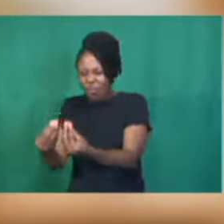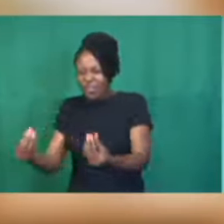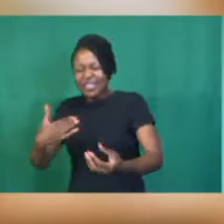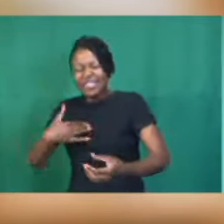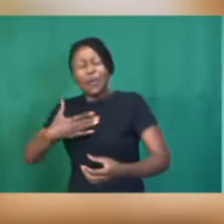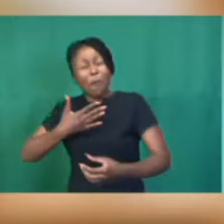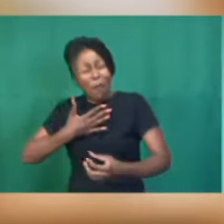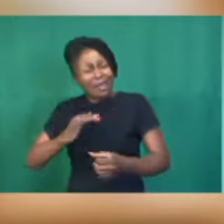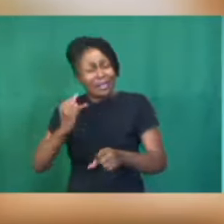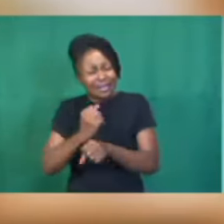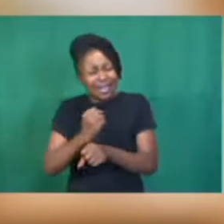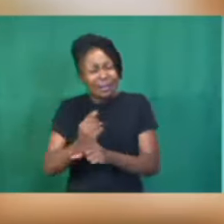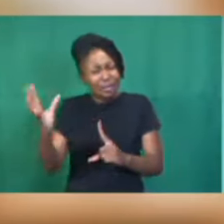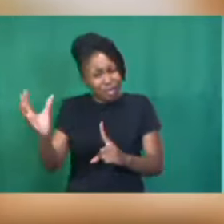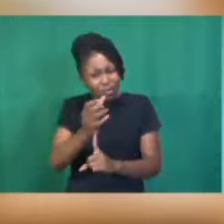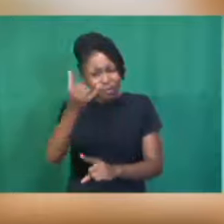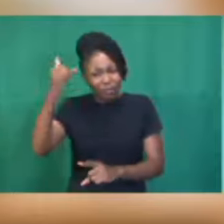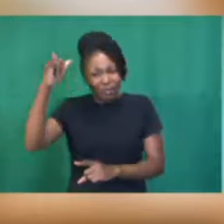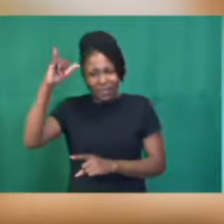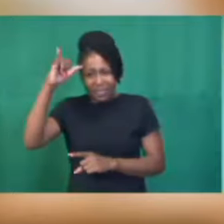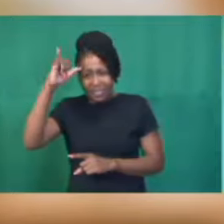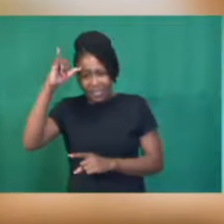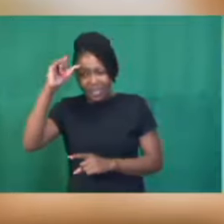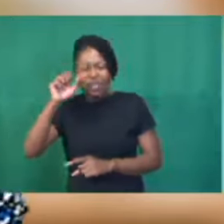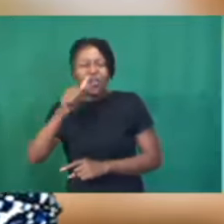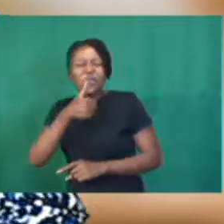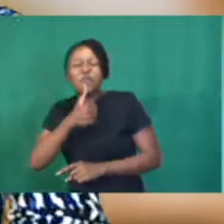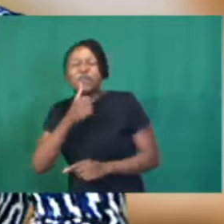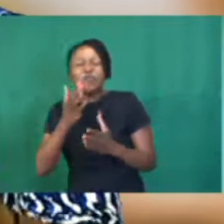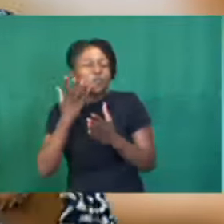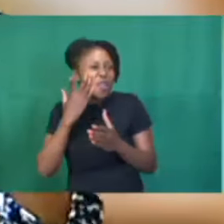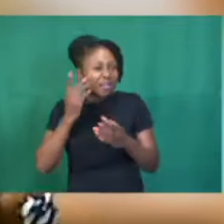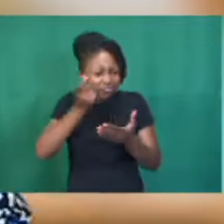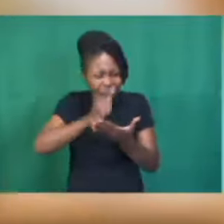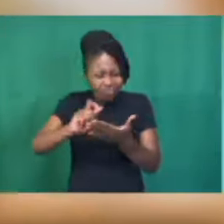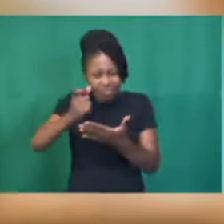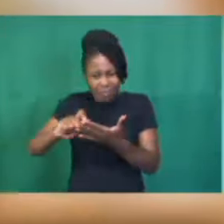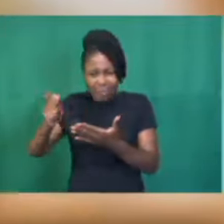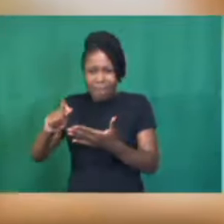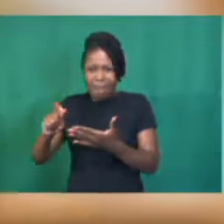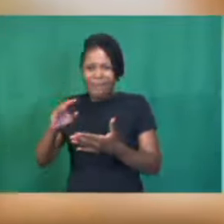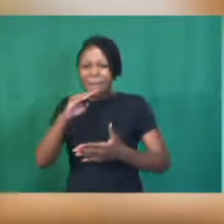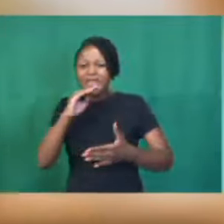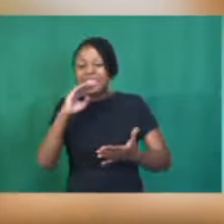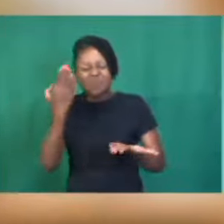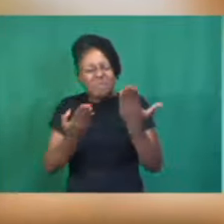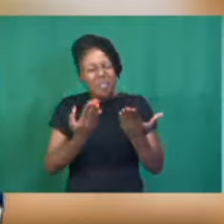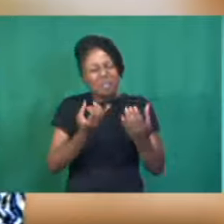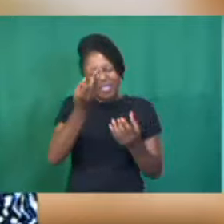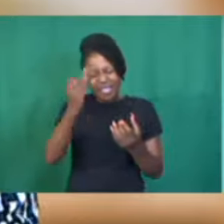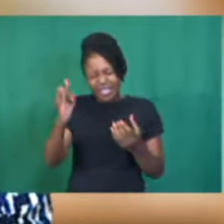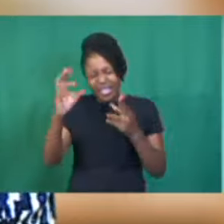employ as well as when you are writing, which I believe our second lesson will focus